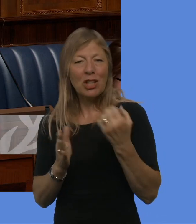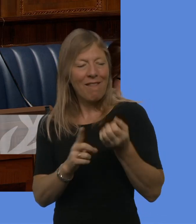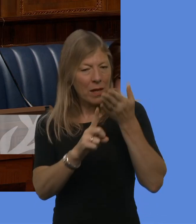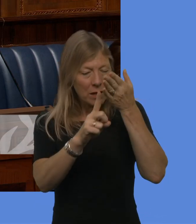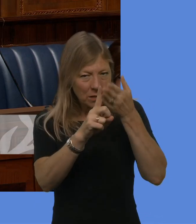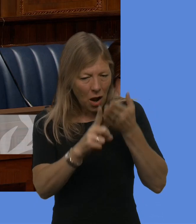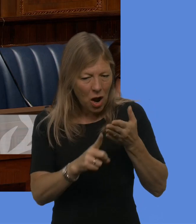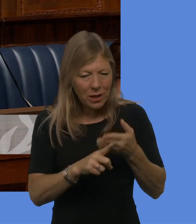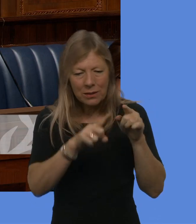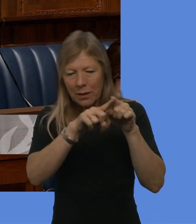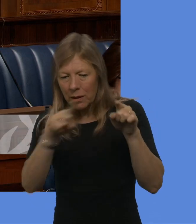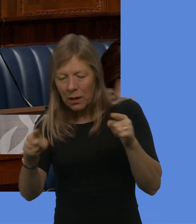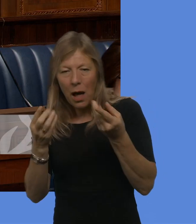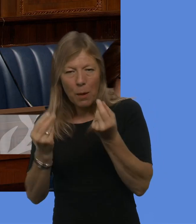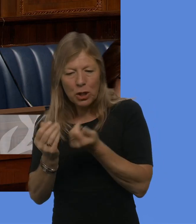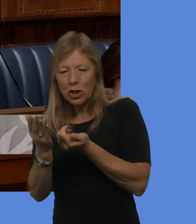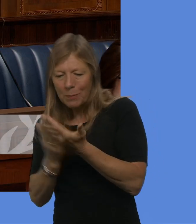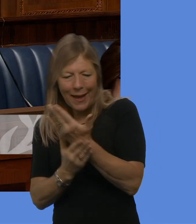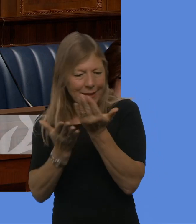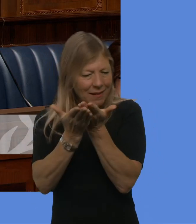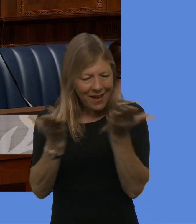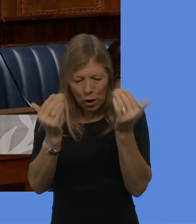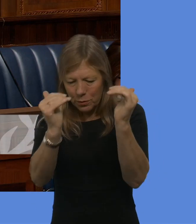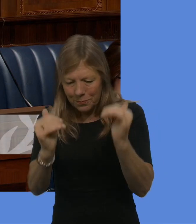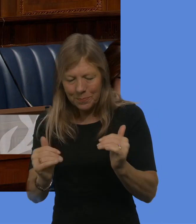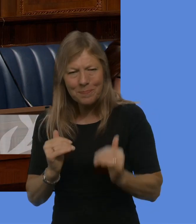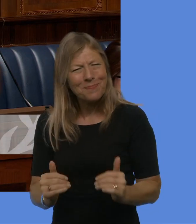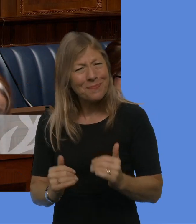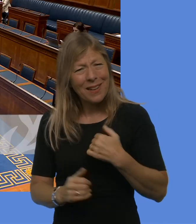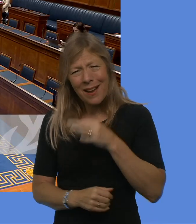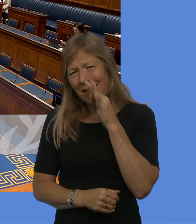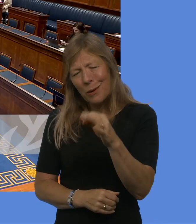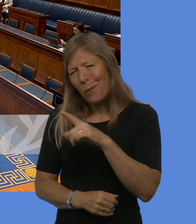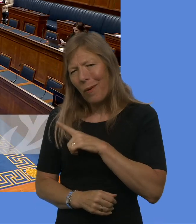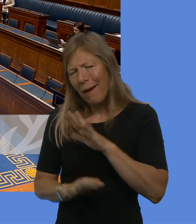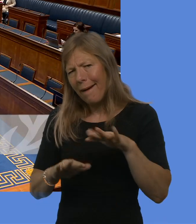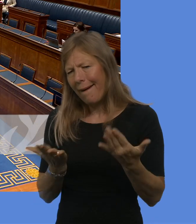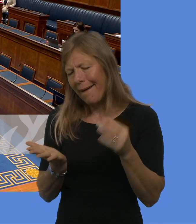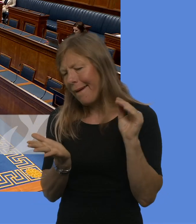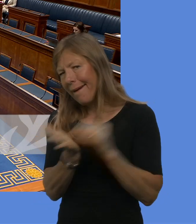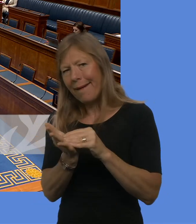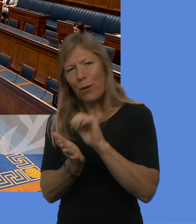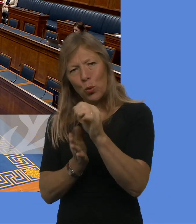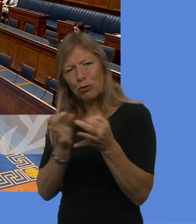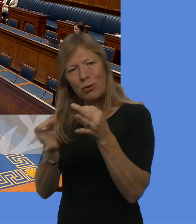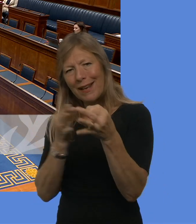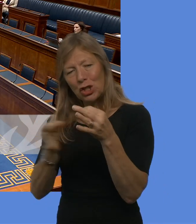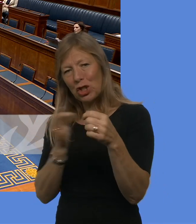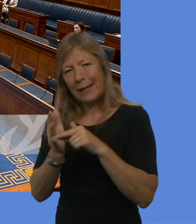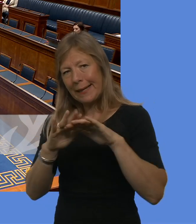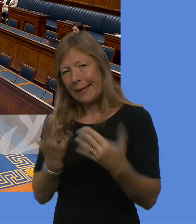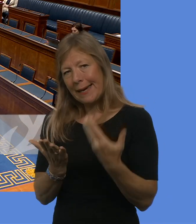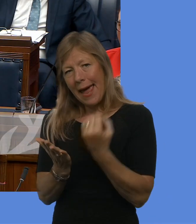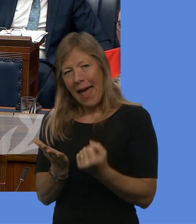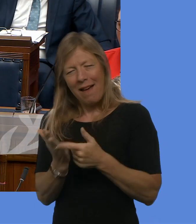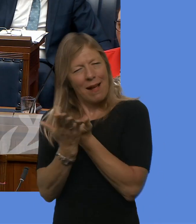Department has moved away from this and towards an outcomes-based approach instead? Minister. Mr Speaker, happy to provide precise detail